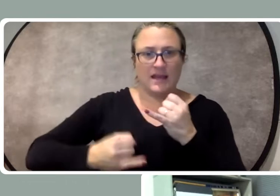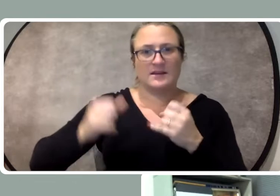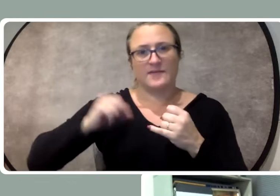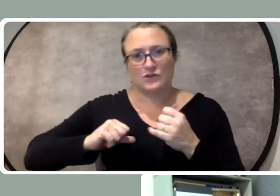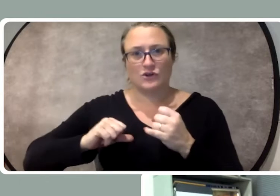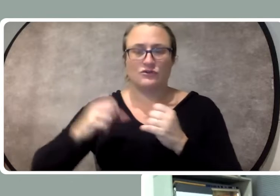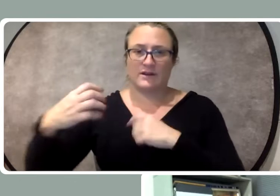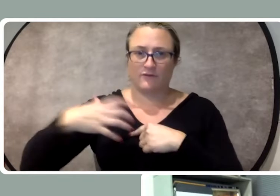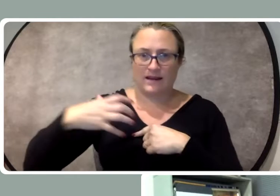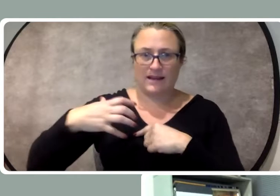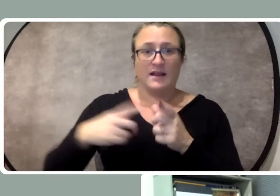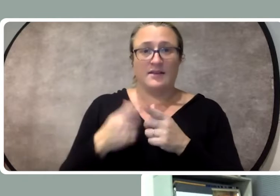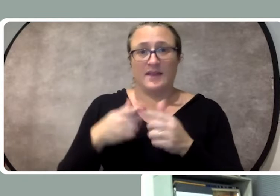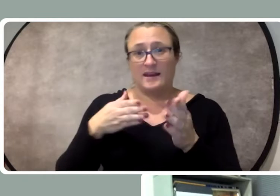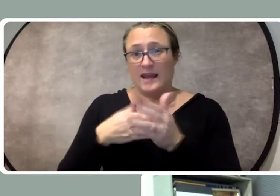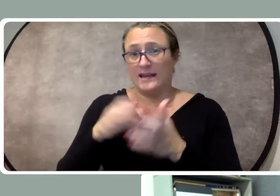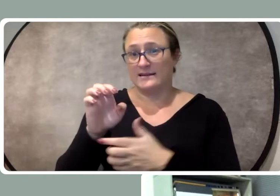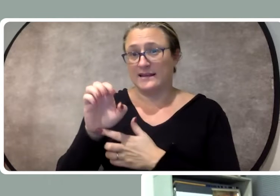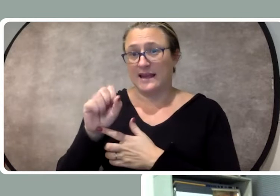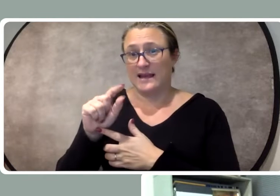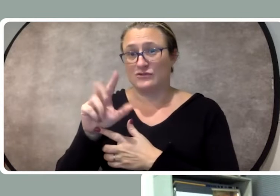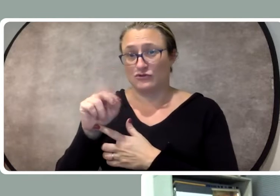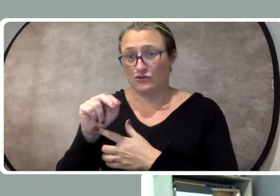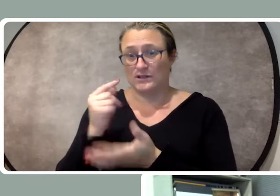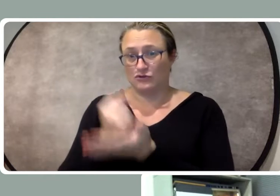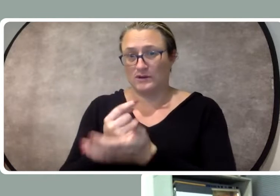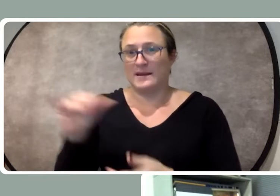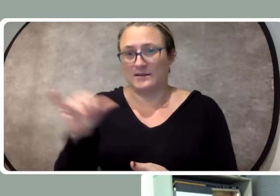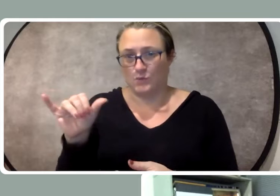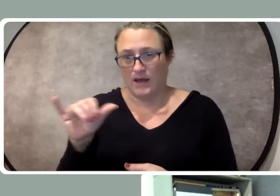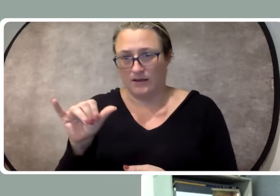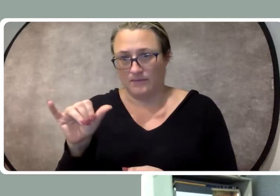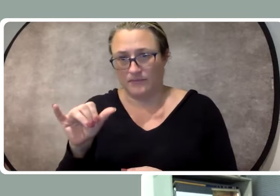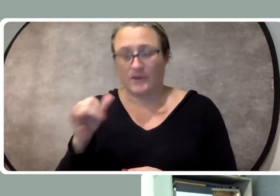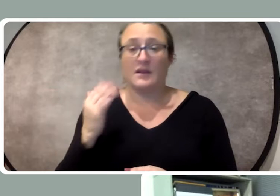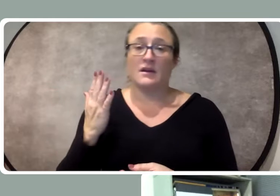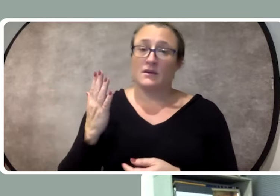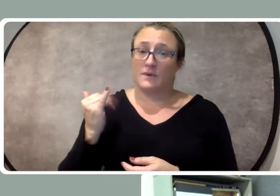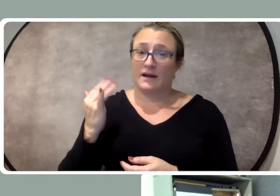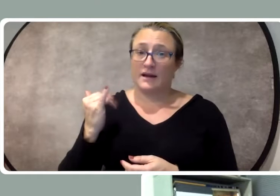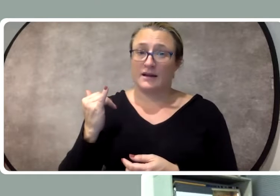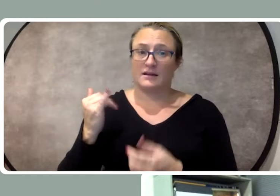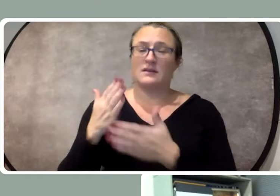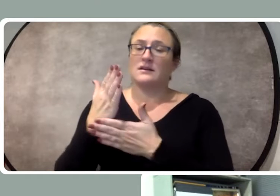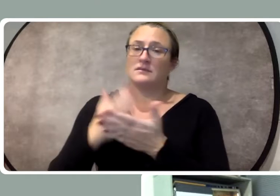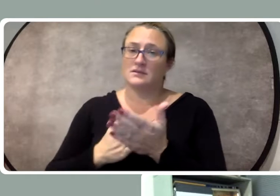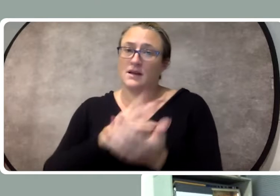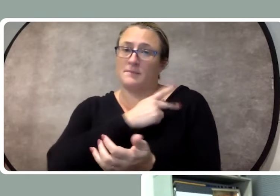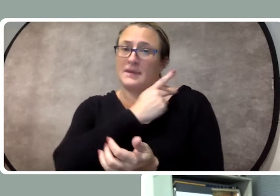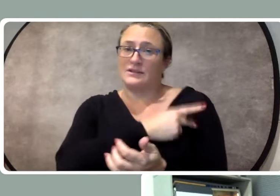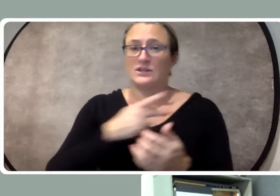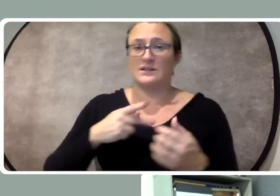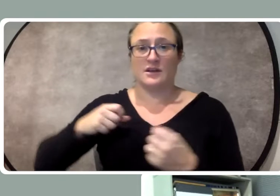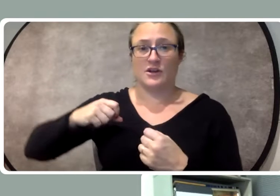getting anti-estrogen treatment as well? Because even though, for some patients, the estrogen receptors are